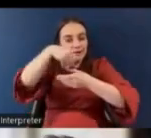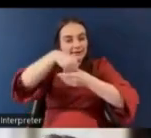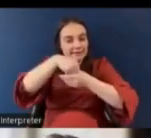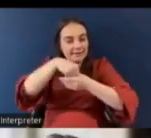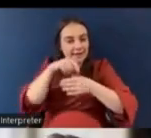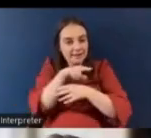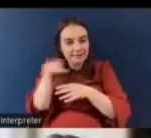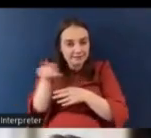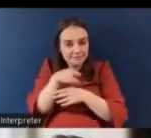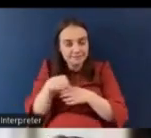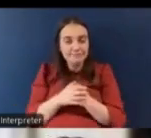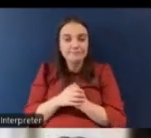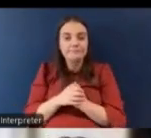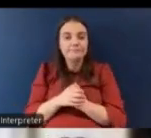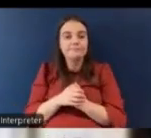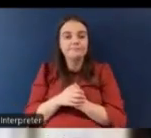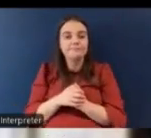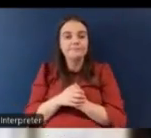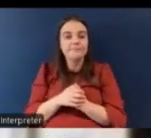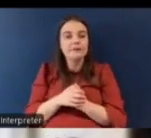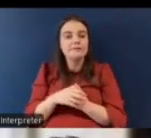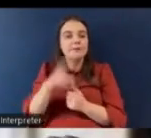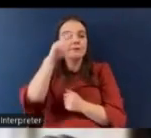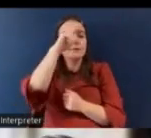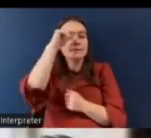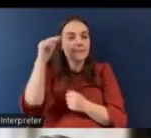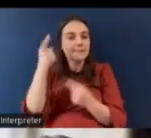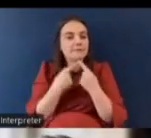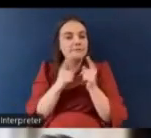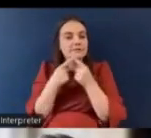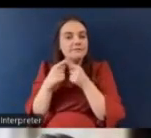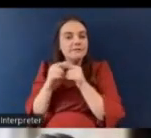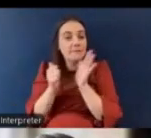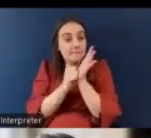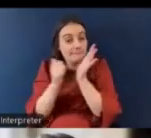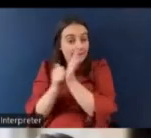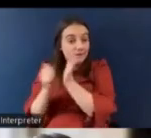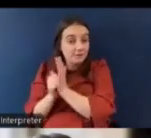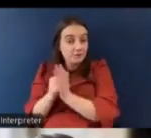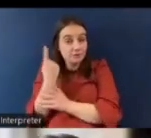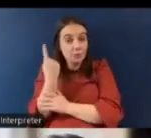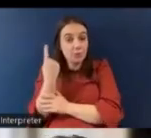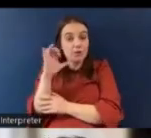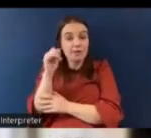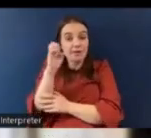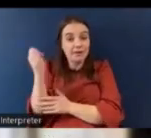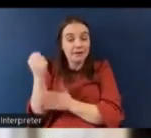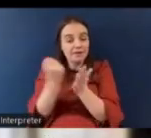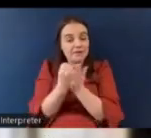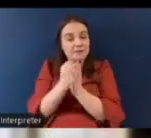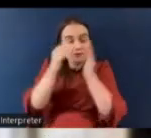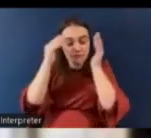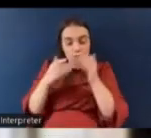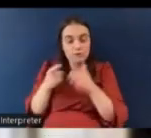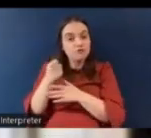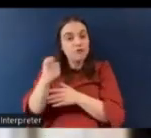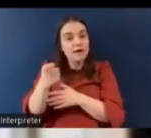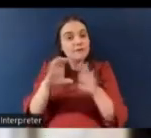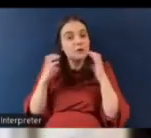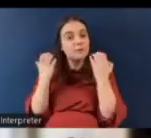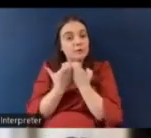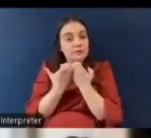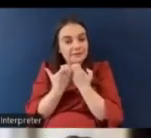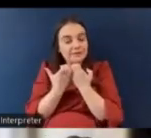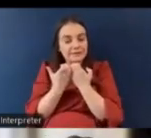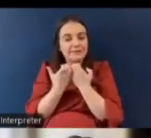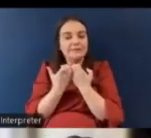here's kind of a sampling of a few pages. You can see one of our case studies on the traveller community there. You can